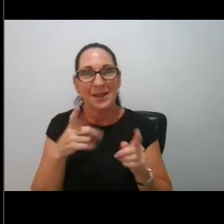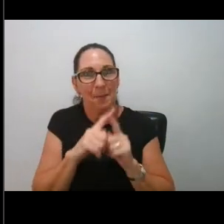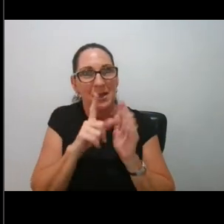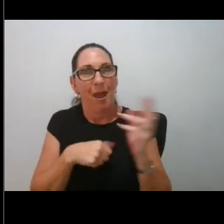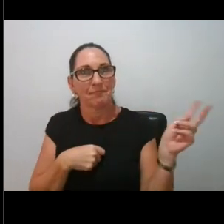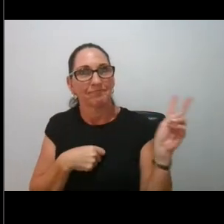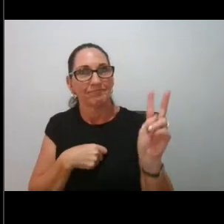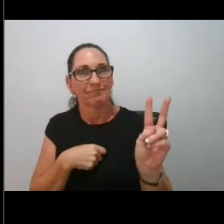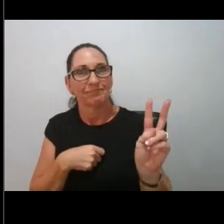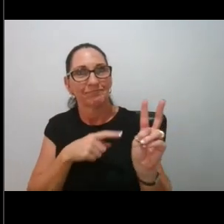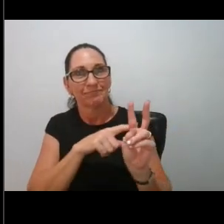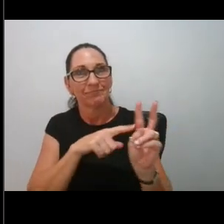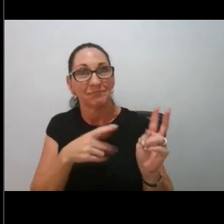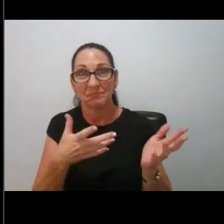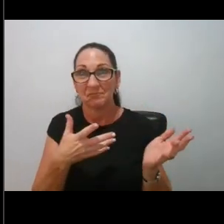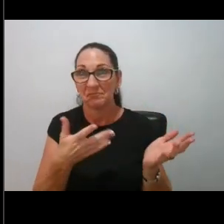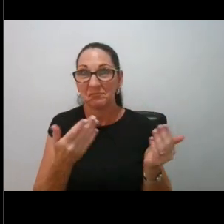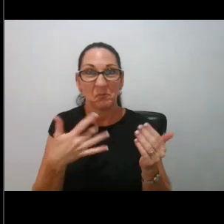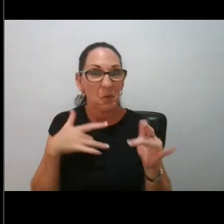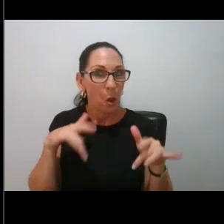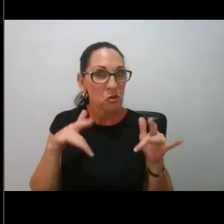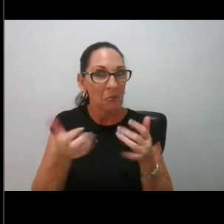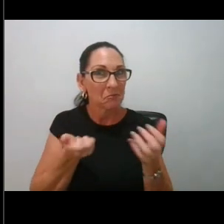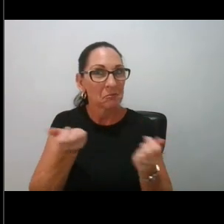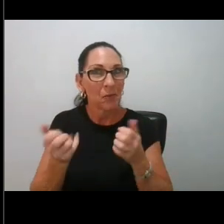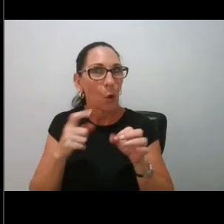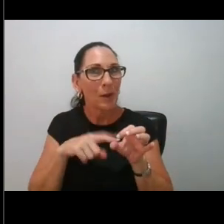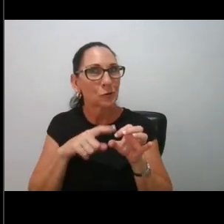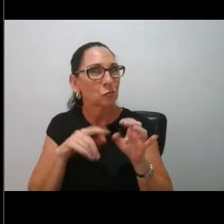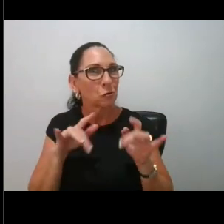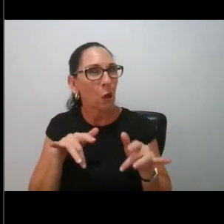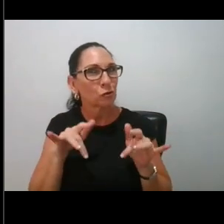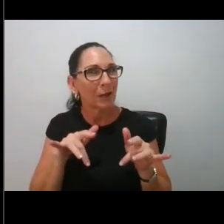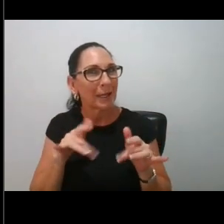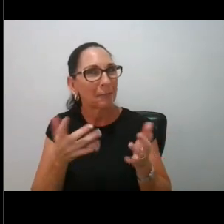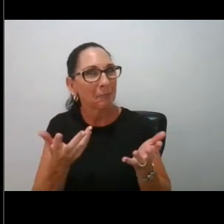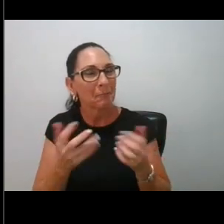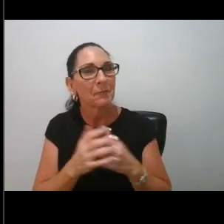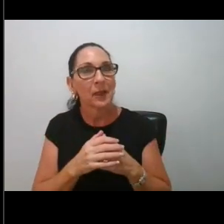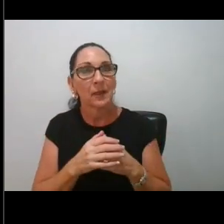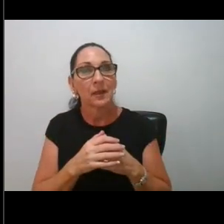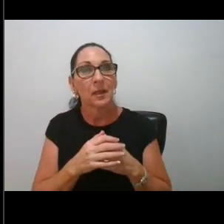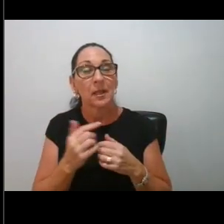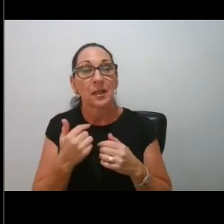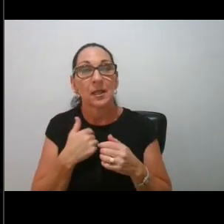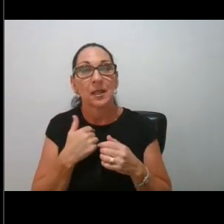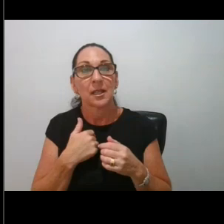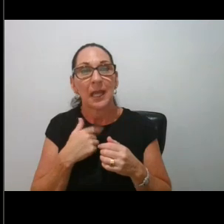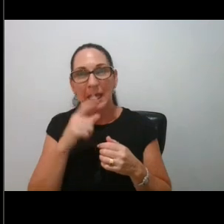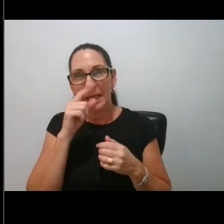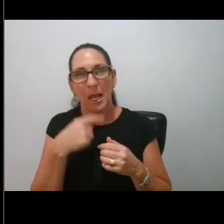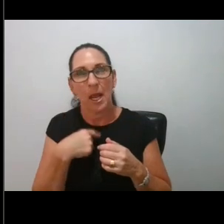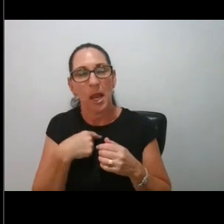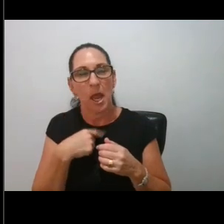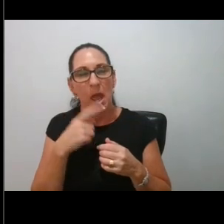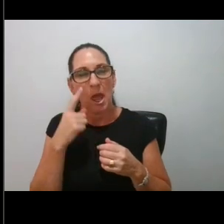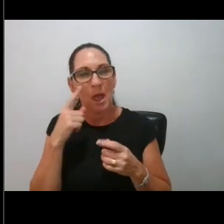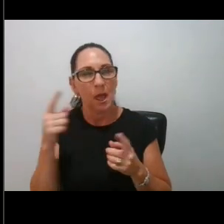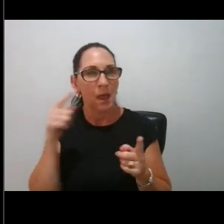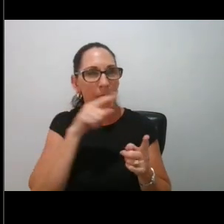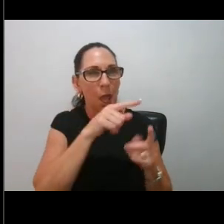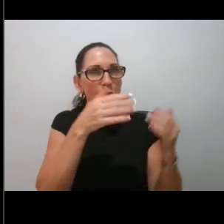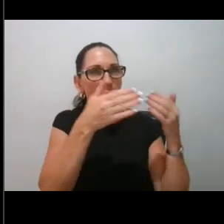you to do so. We haven't had any come through yet, so just while we're waiting, I can skip ahead and run through some other slides, but I was just going to ask